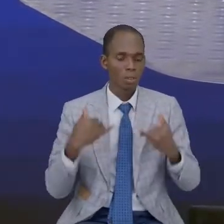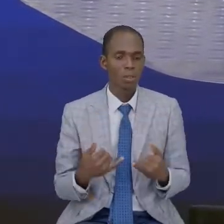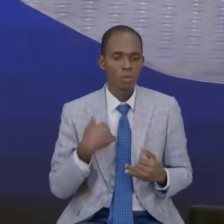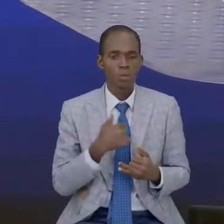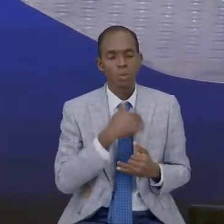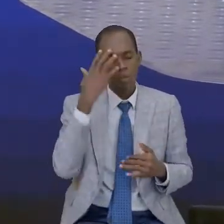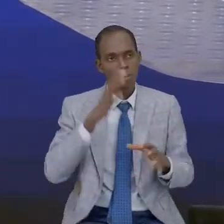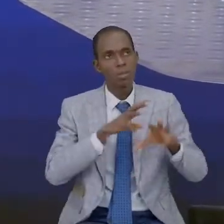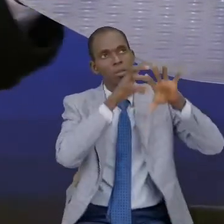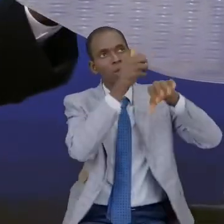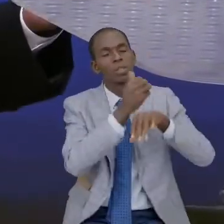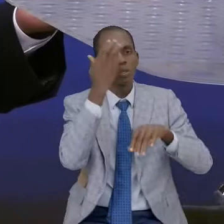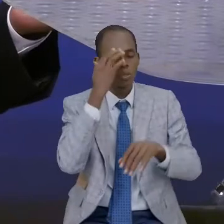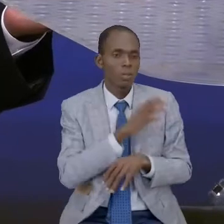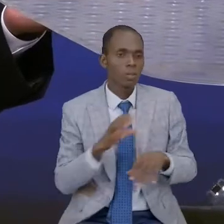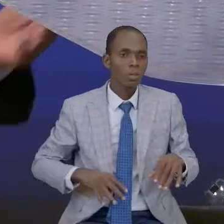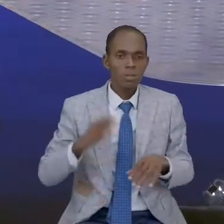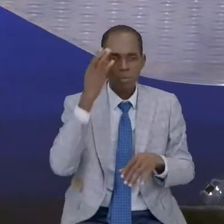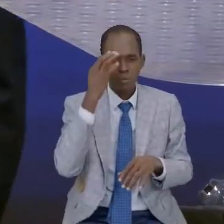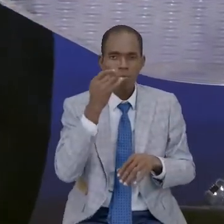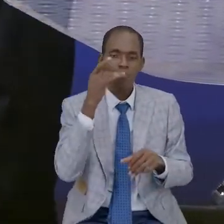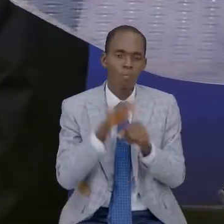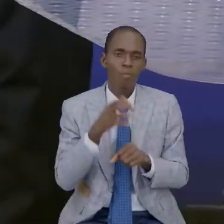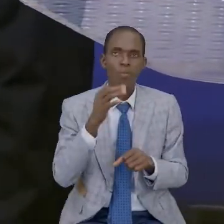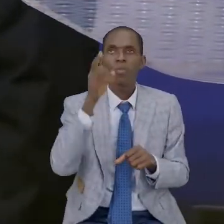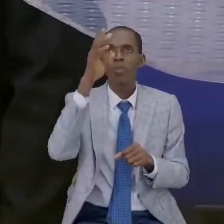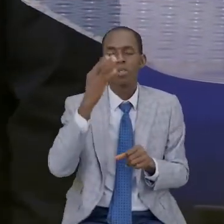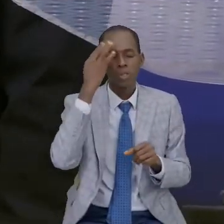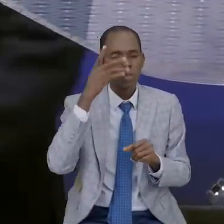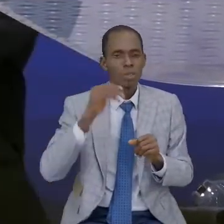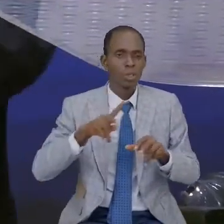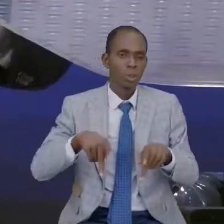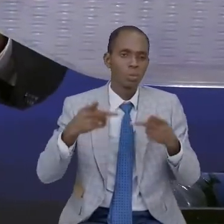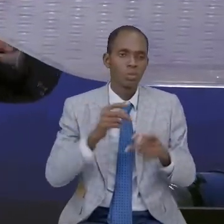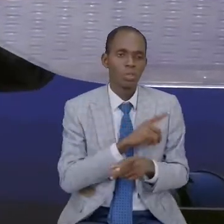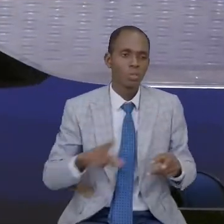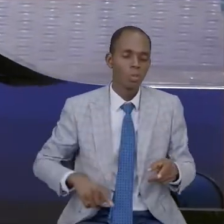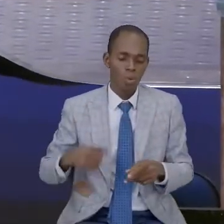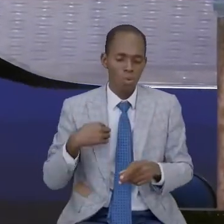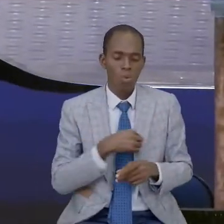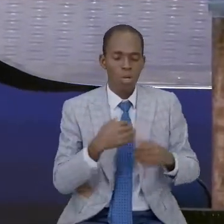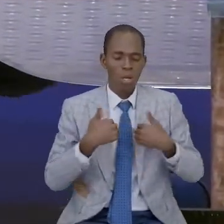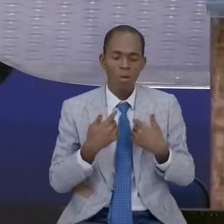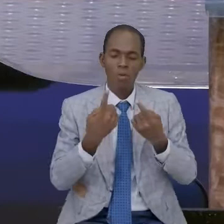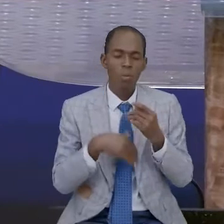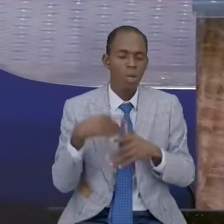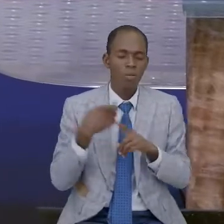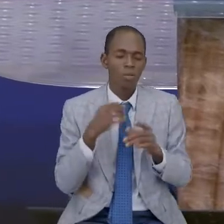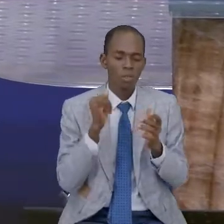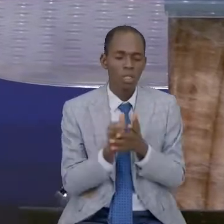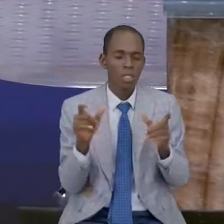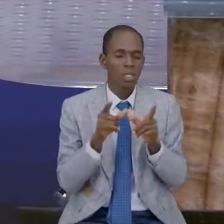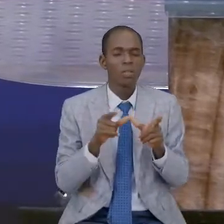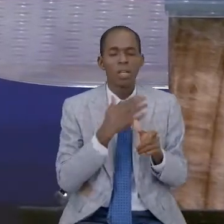know Calvary, we know Christ, we know the promises of God, we know the provision of the Lord. We have come from that season and from